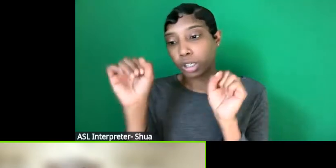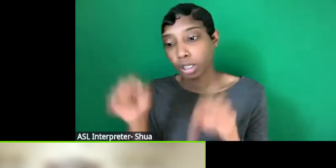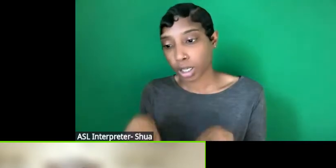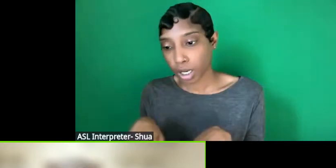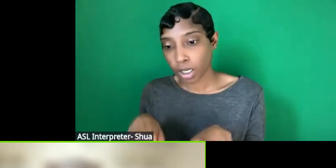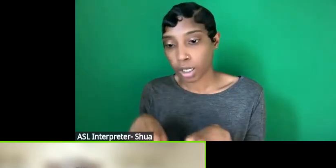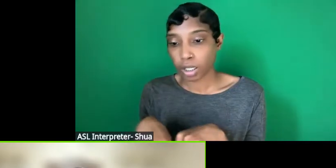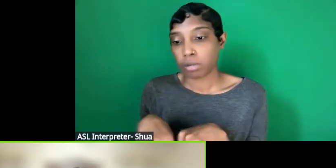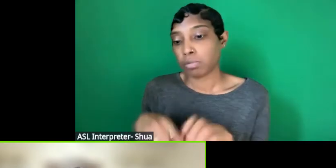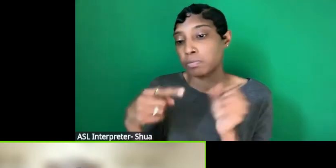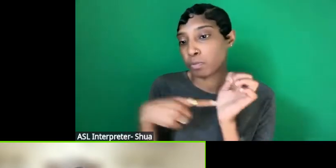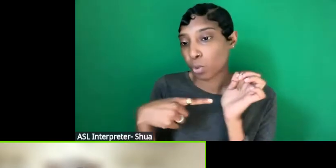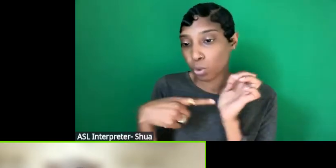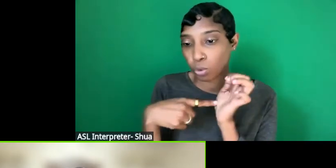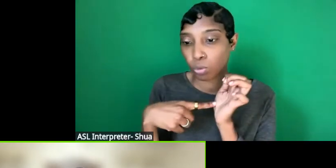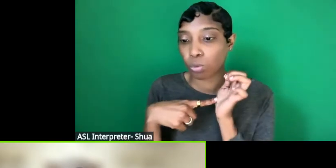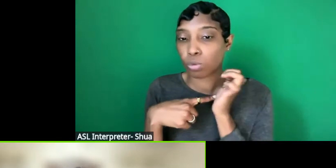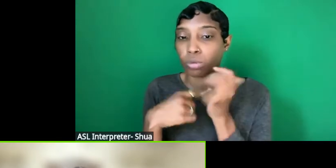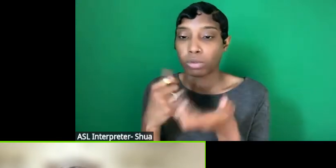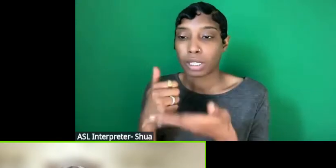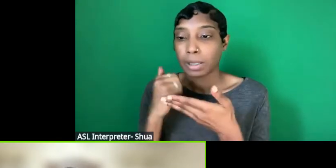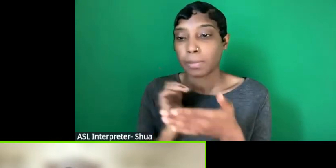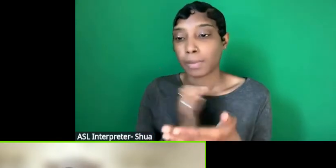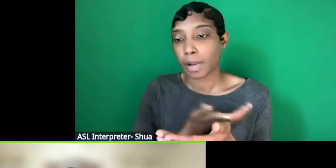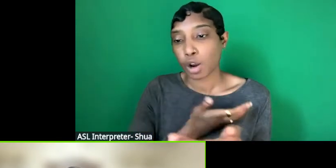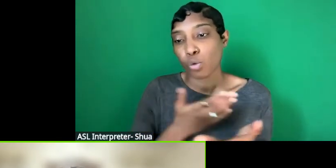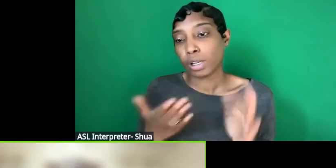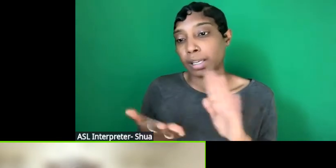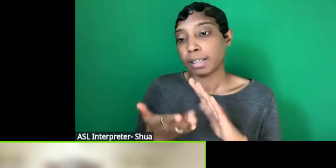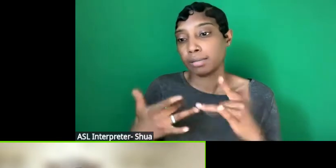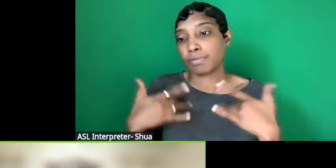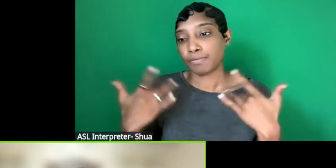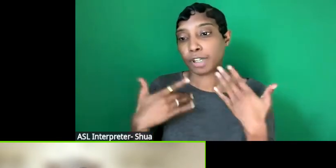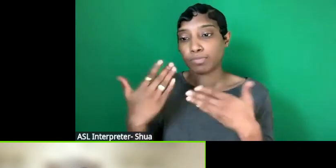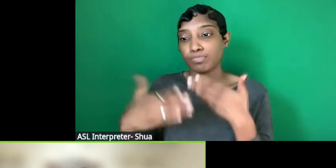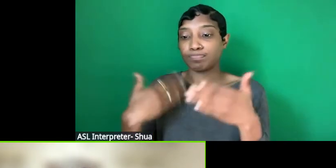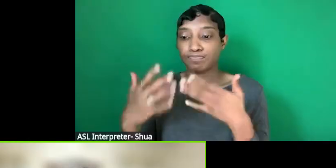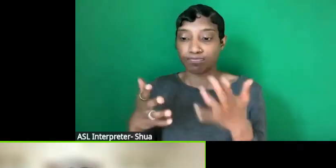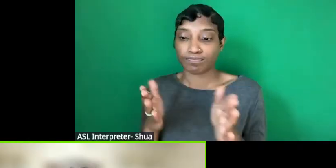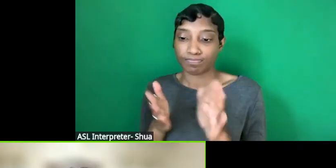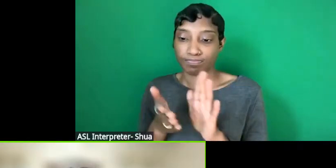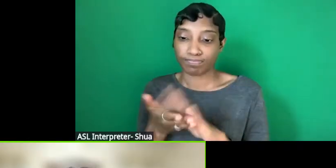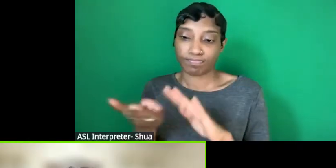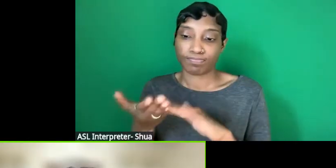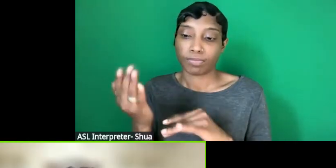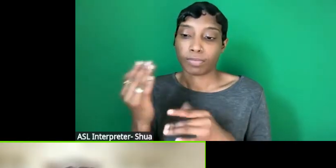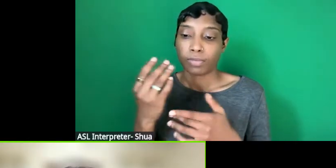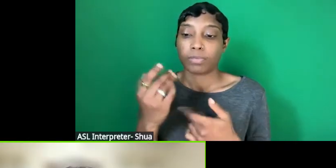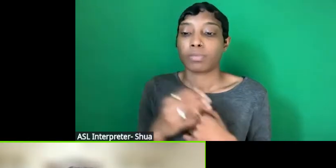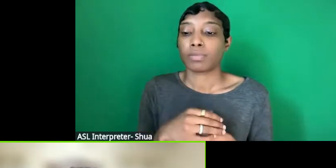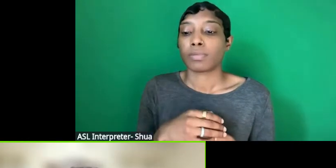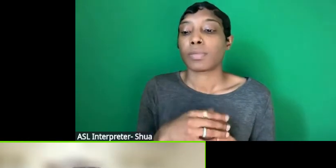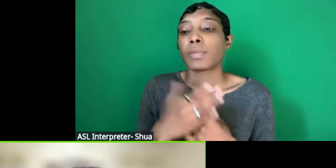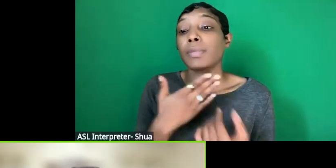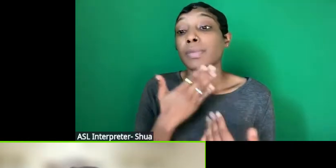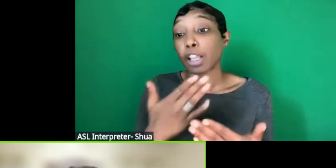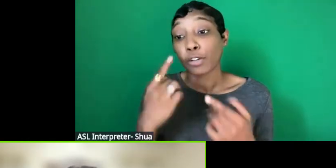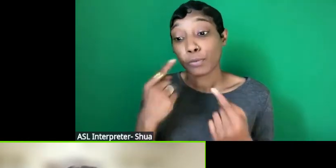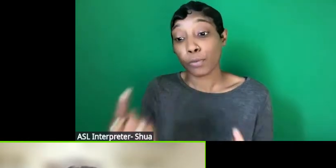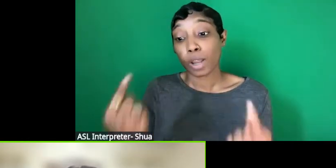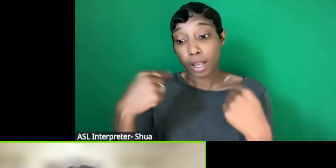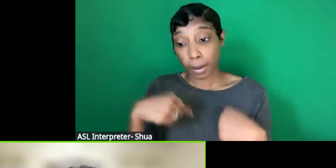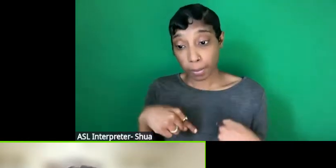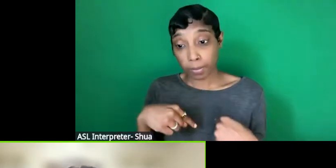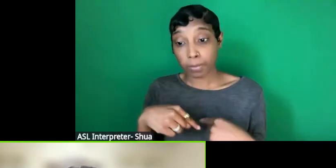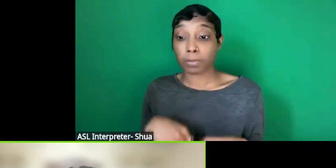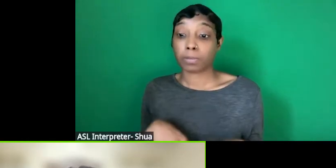afford it, as it helps keep our events free for those who can't. Thank you for coming and for helping inform